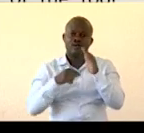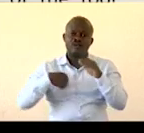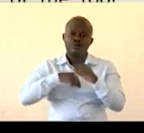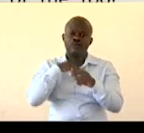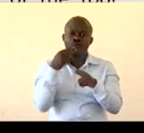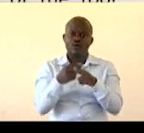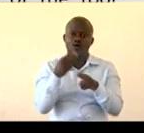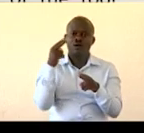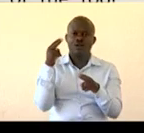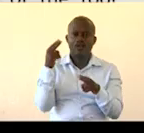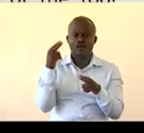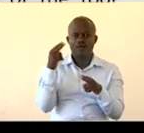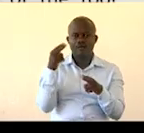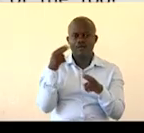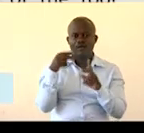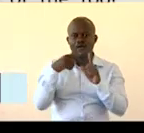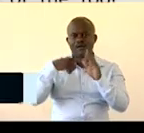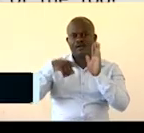negative